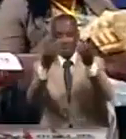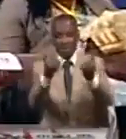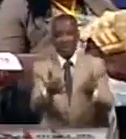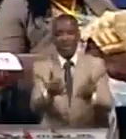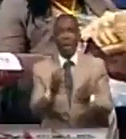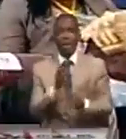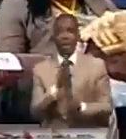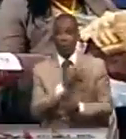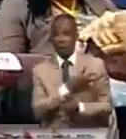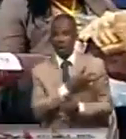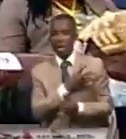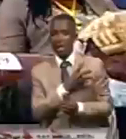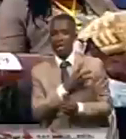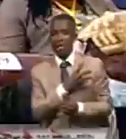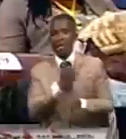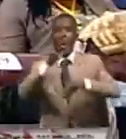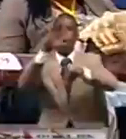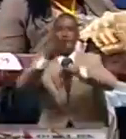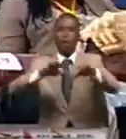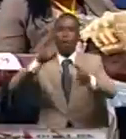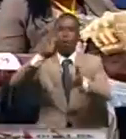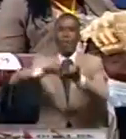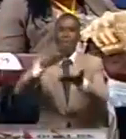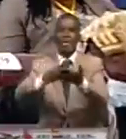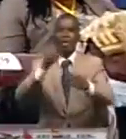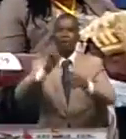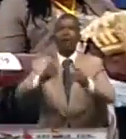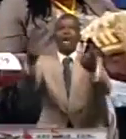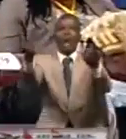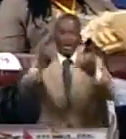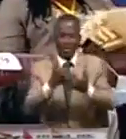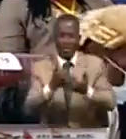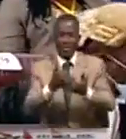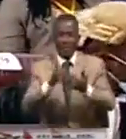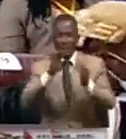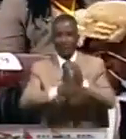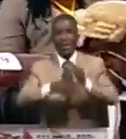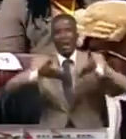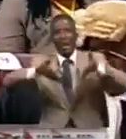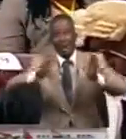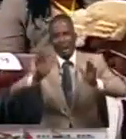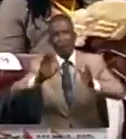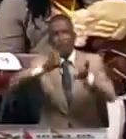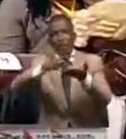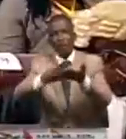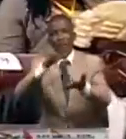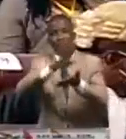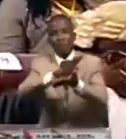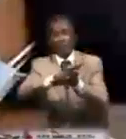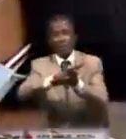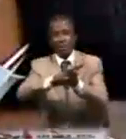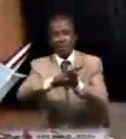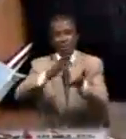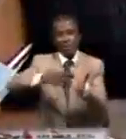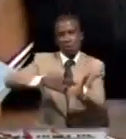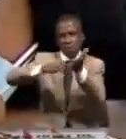we are going to call a witness, and we will provide a witness statement on behalf of